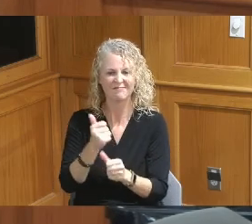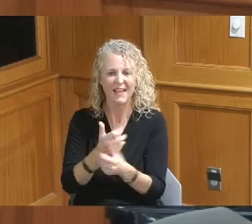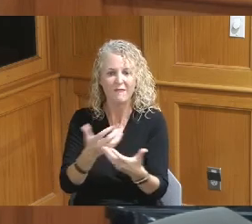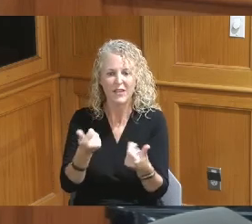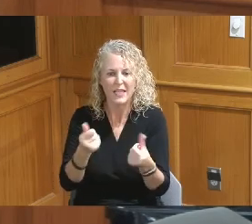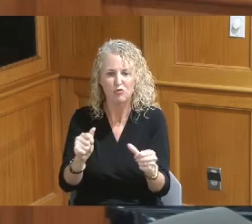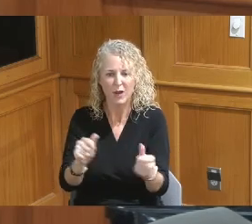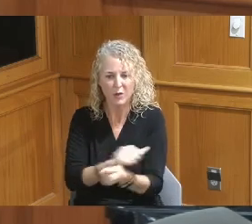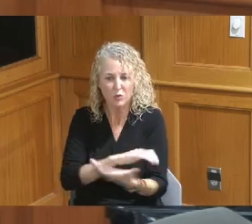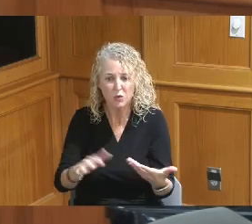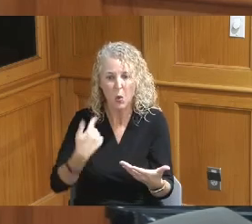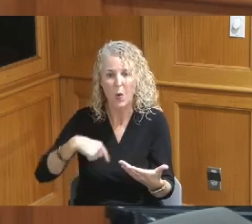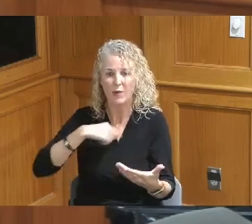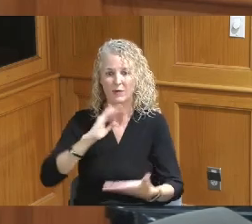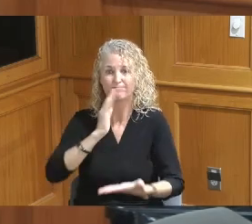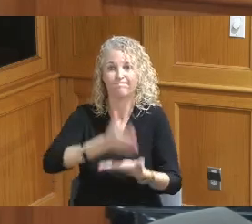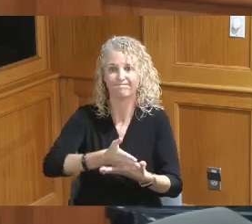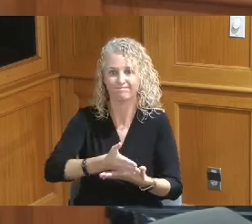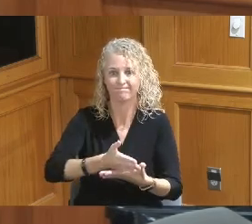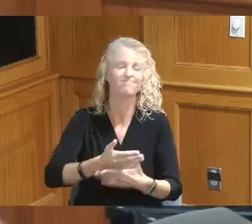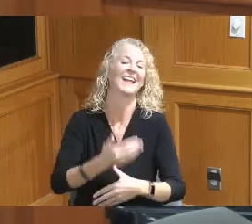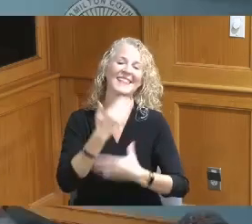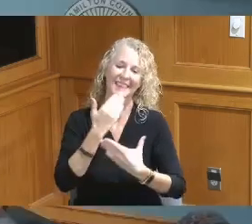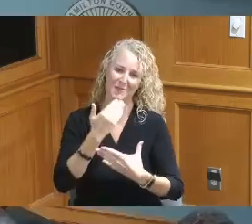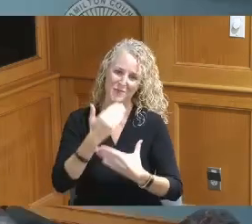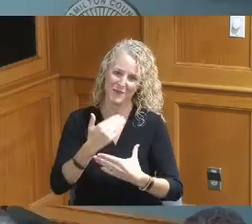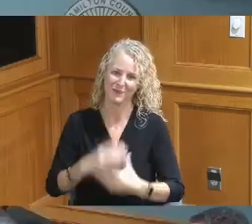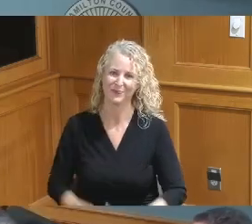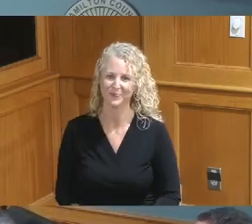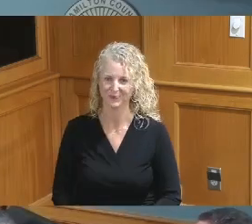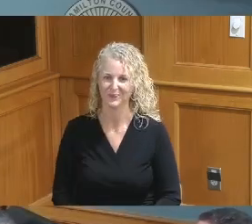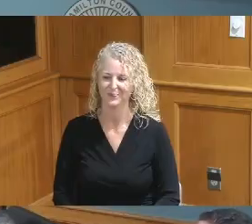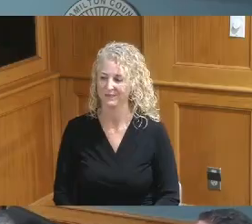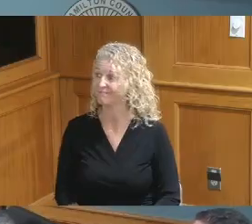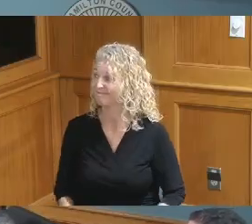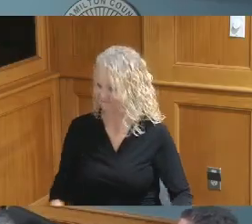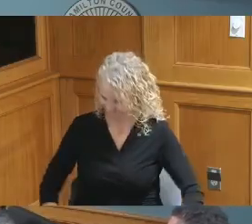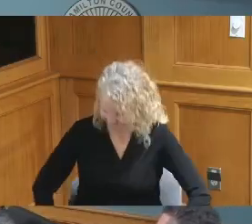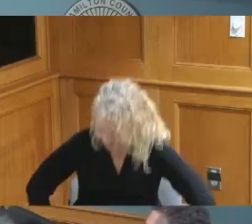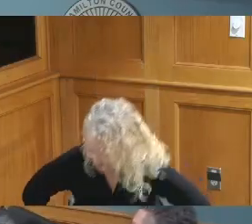build healing in our community. Thank you.